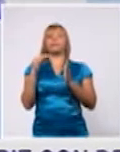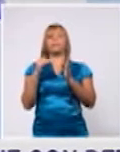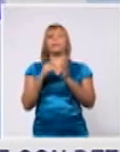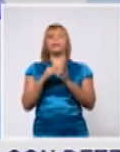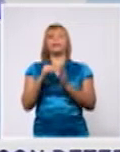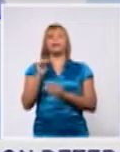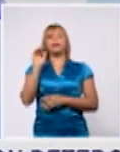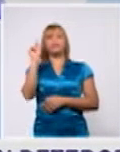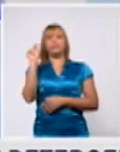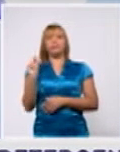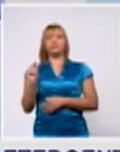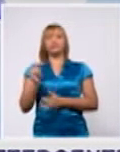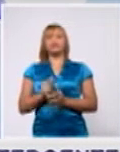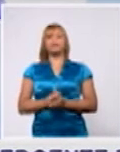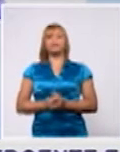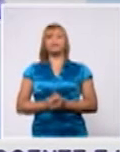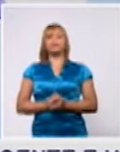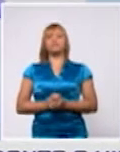standing at